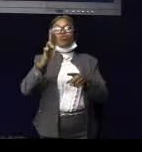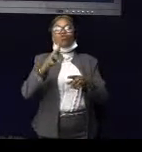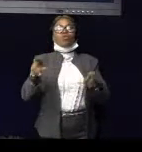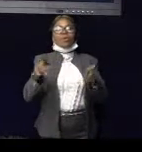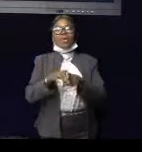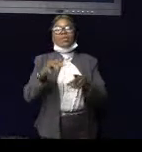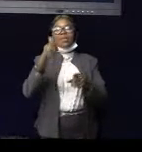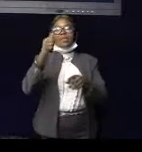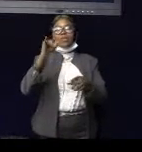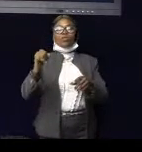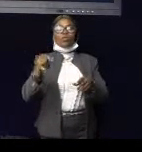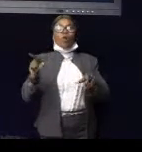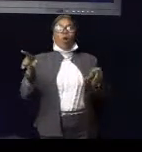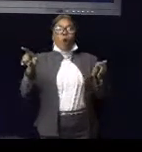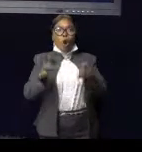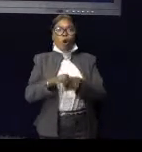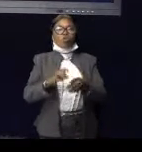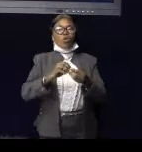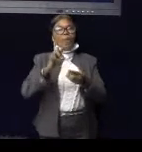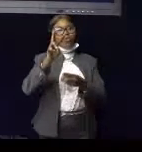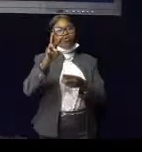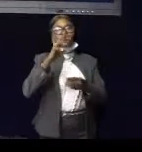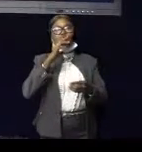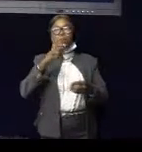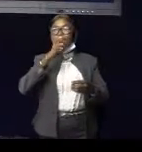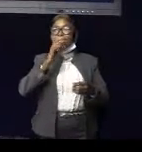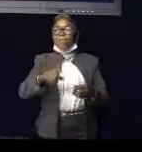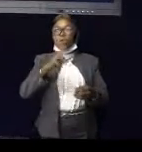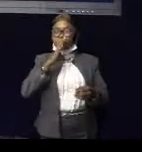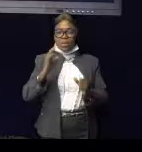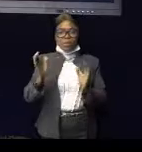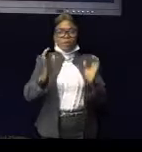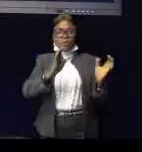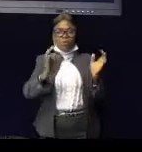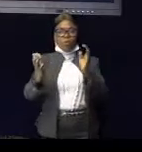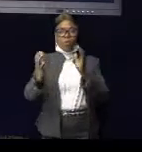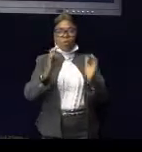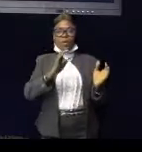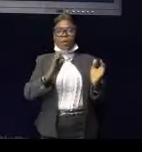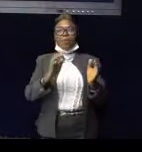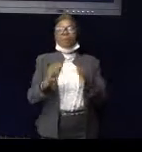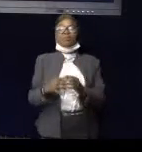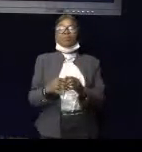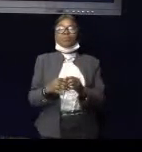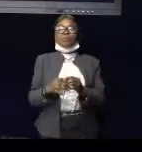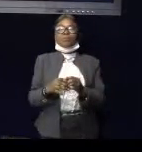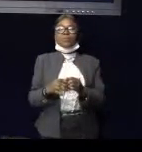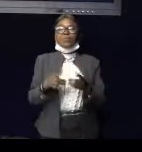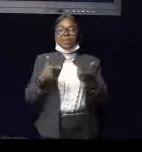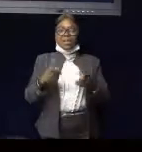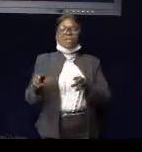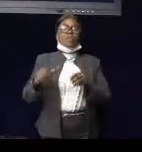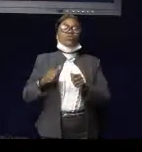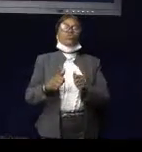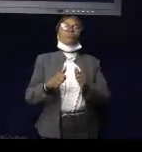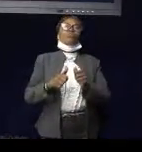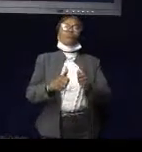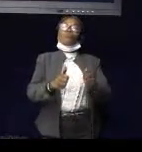the comparison of adjectives correctly. I'm sure we are going to enjoy our lesson today. Let's move